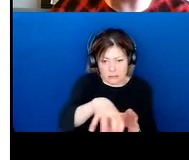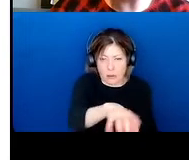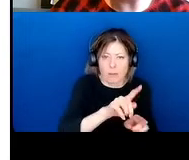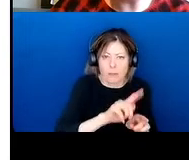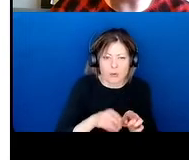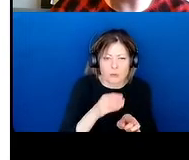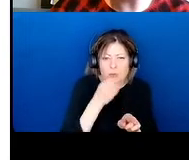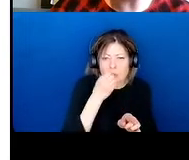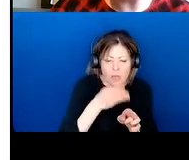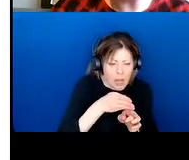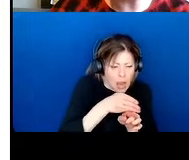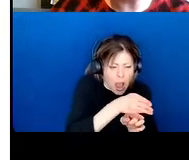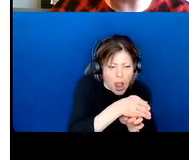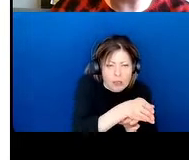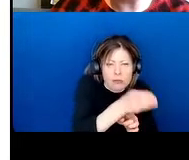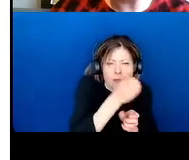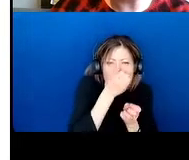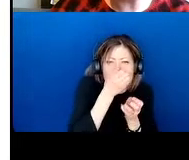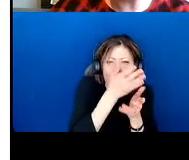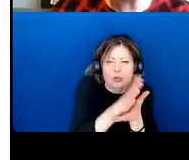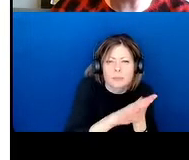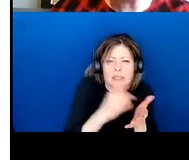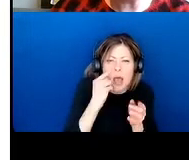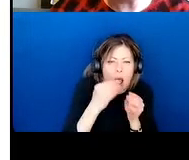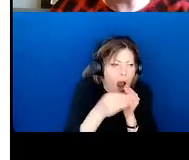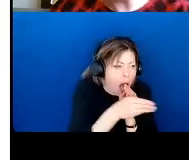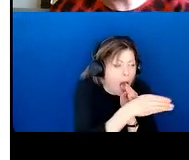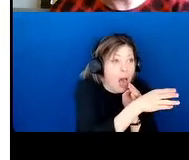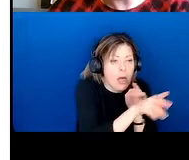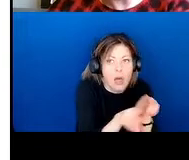a wanton kind of chase.